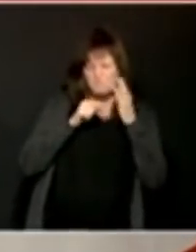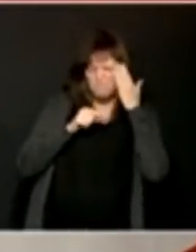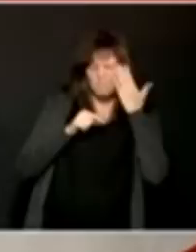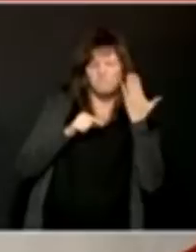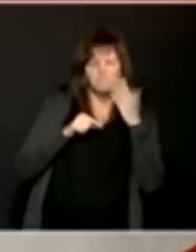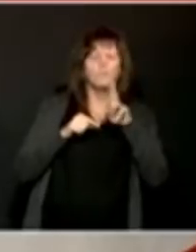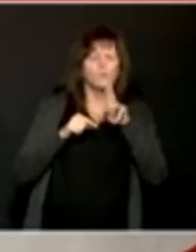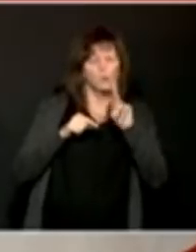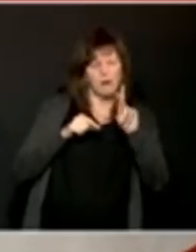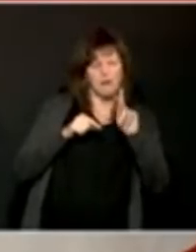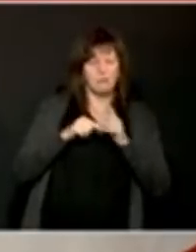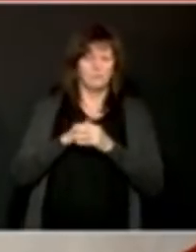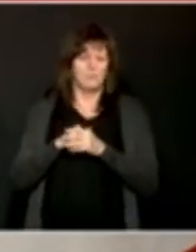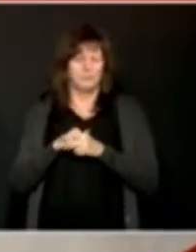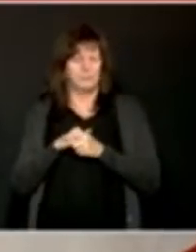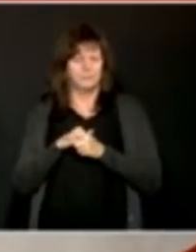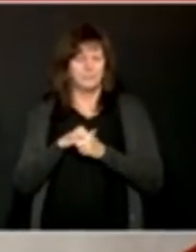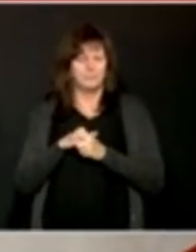48 are